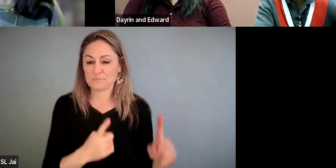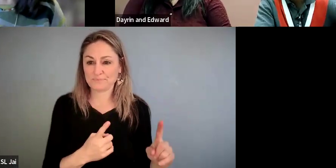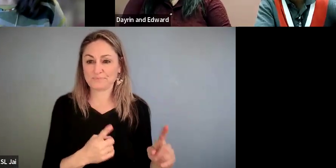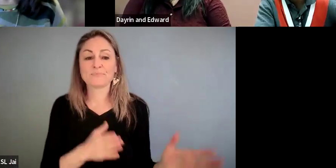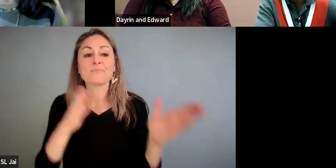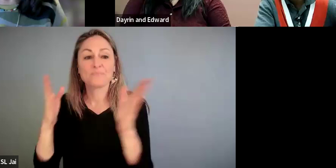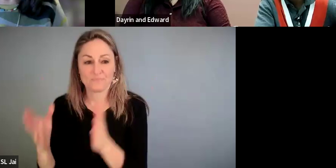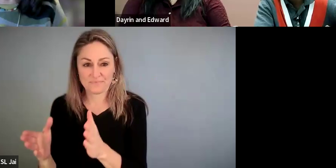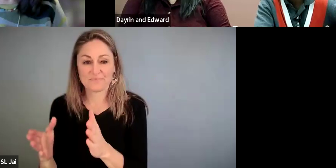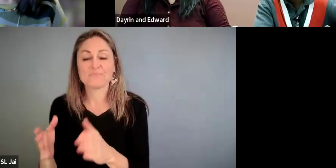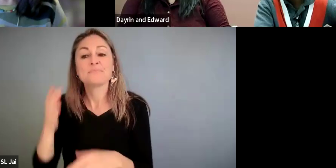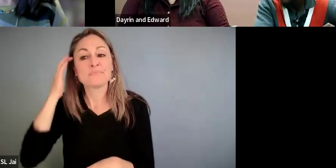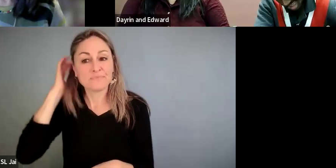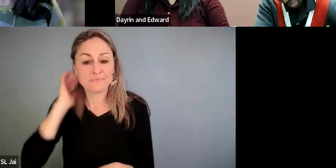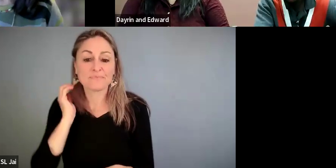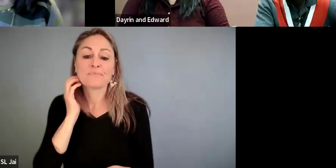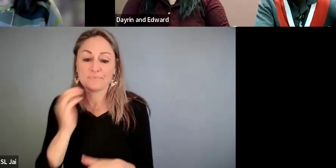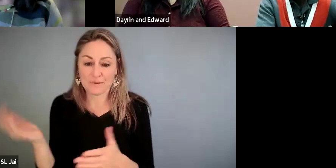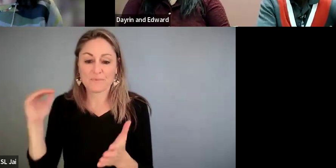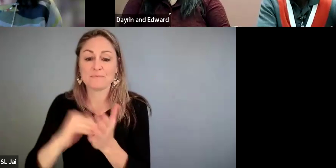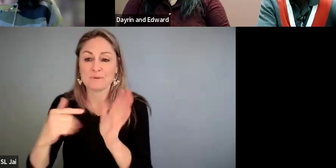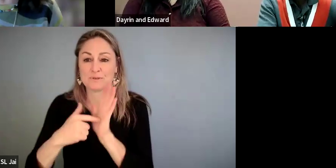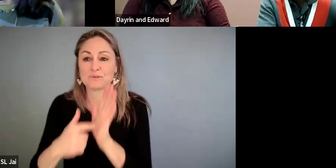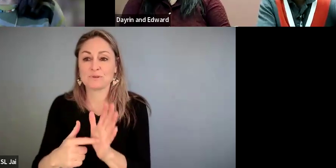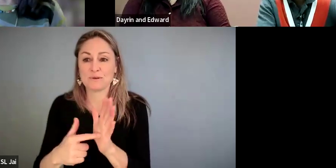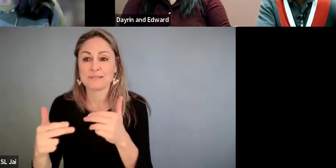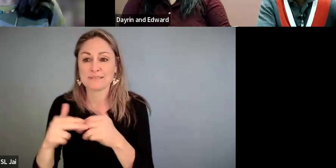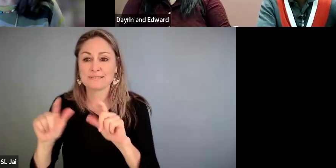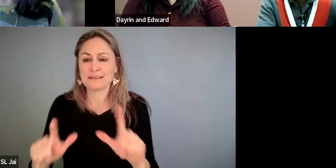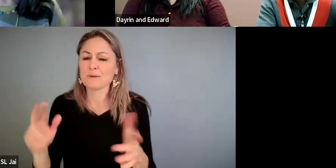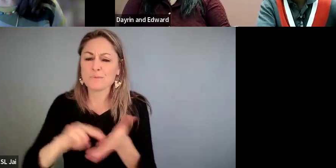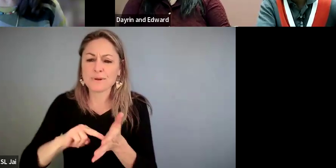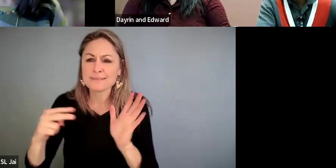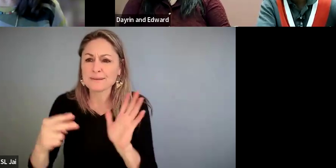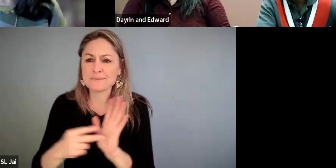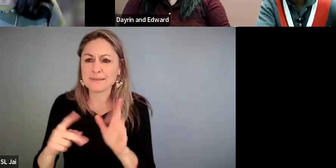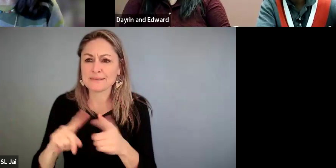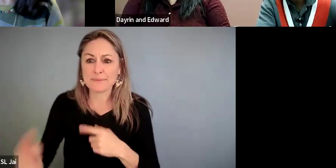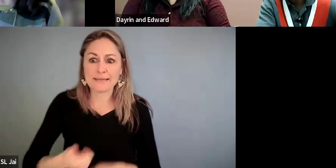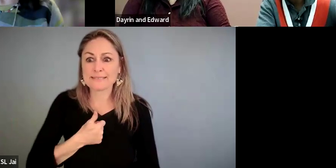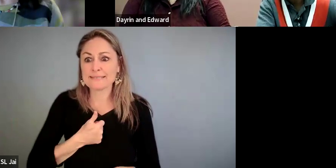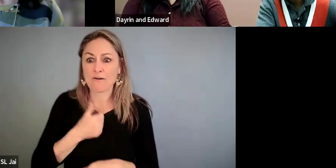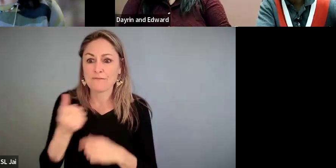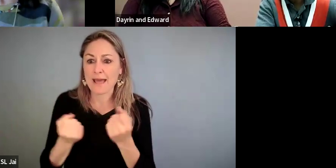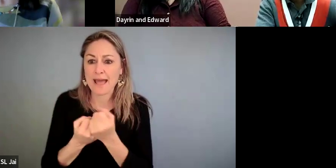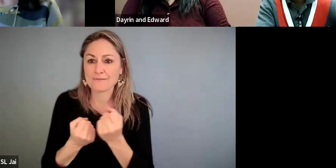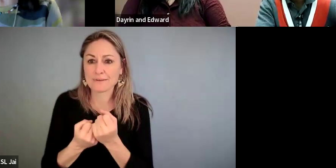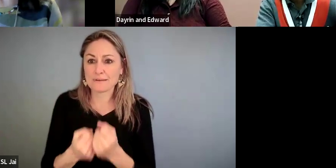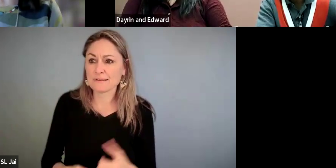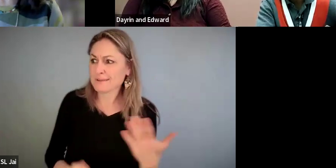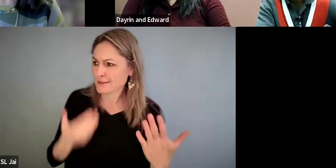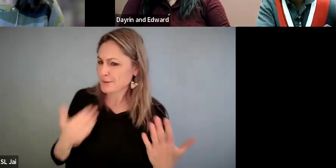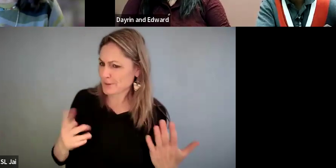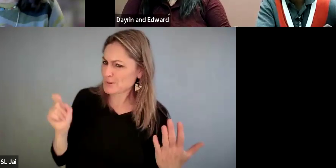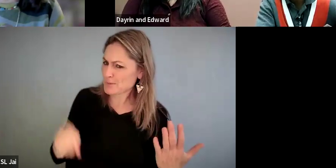So we do have a slide again. What does this mean to be a self-advocate? That's a good